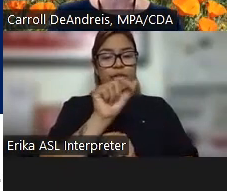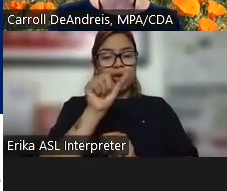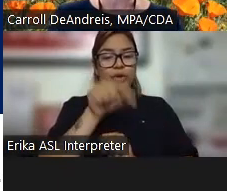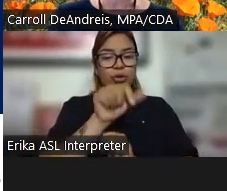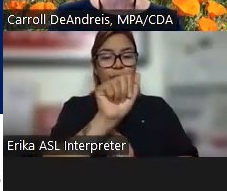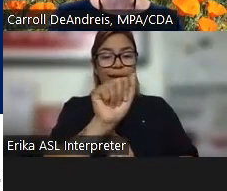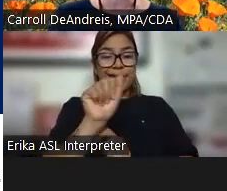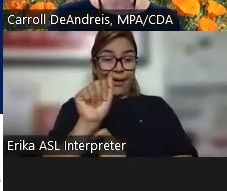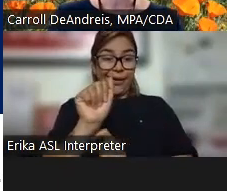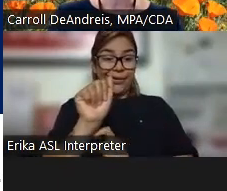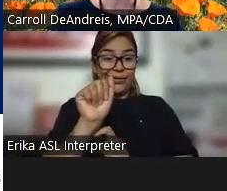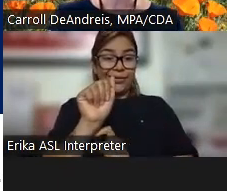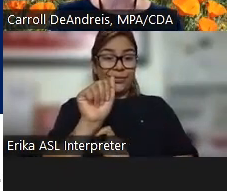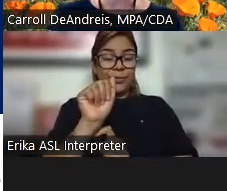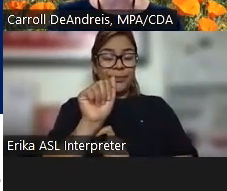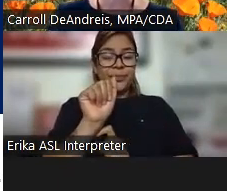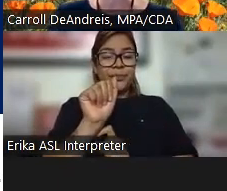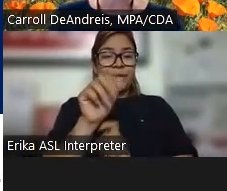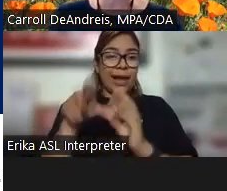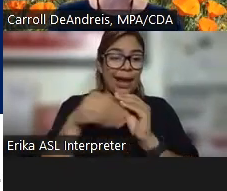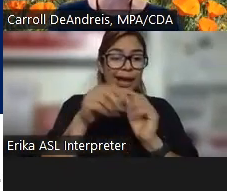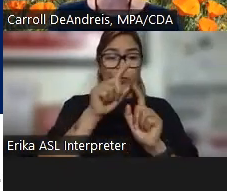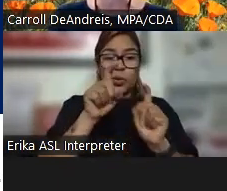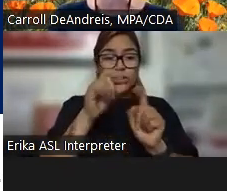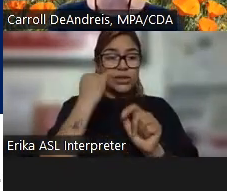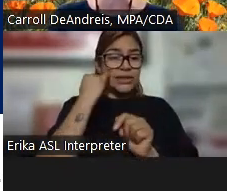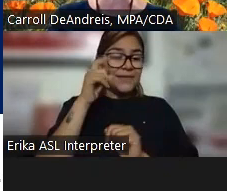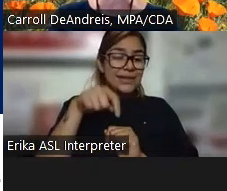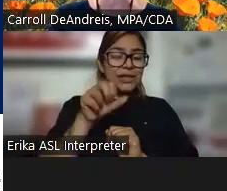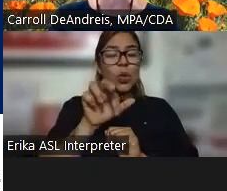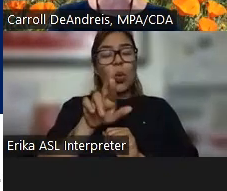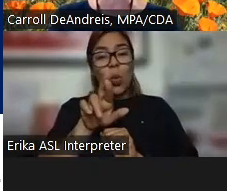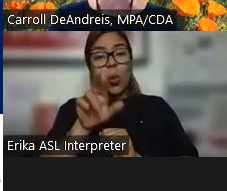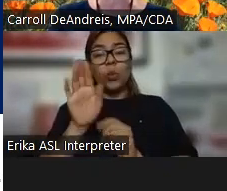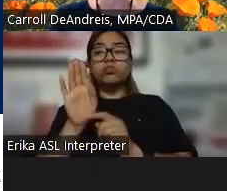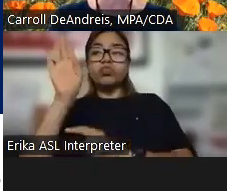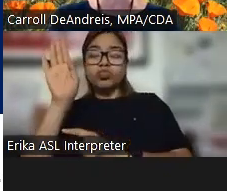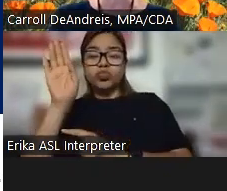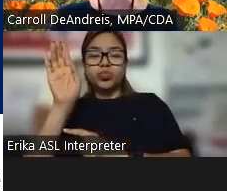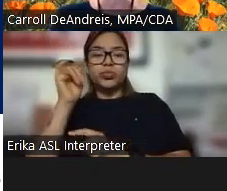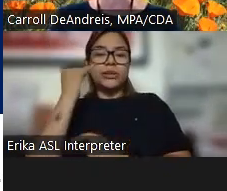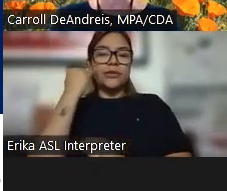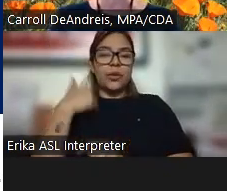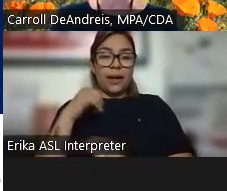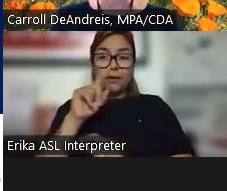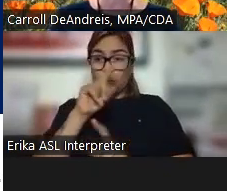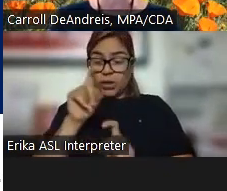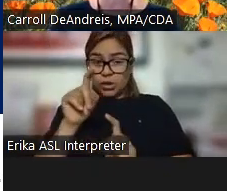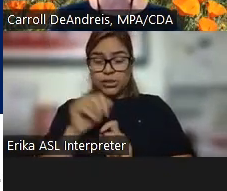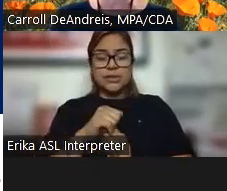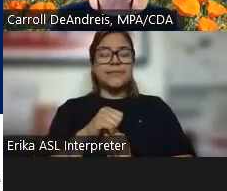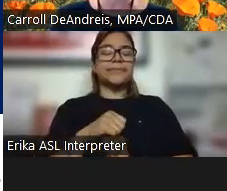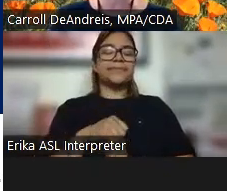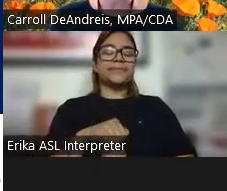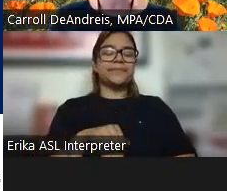to ask a question, or select the raised hand icon and we will announce your name and unmute your